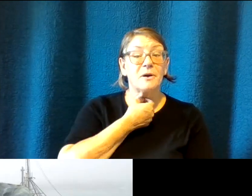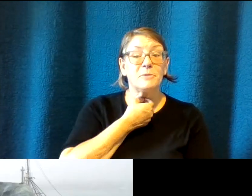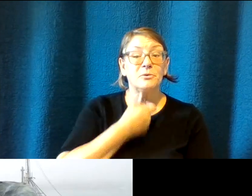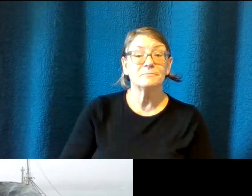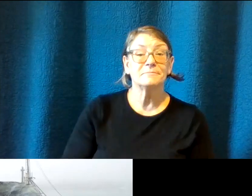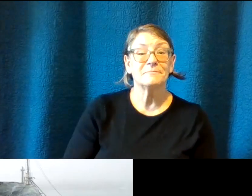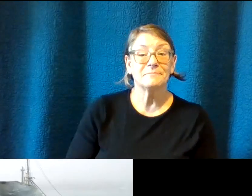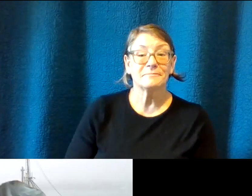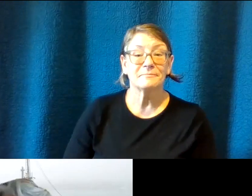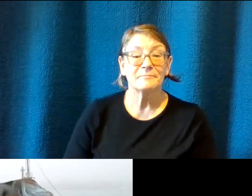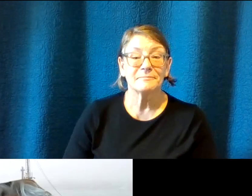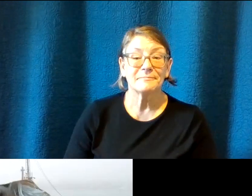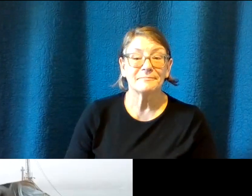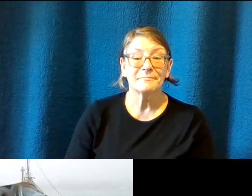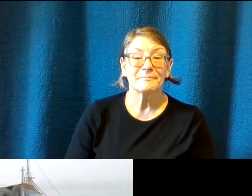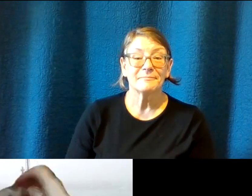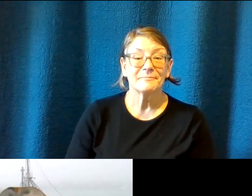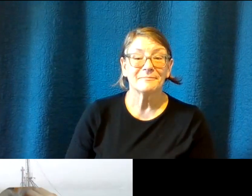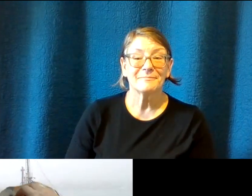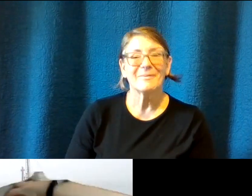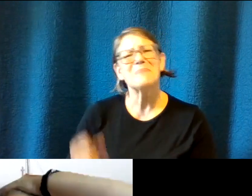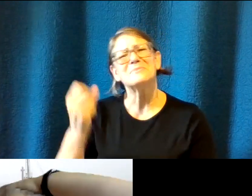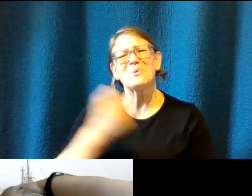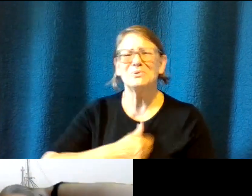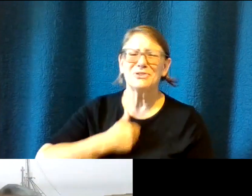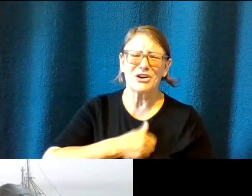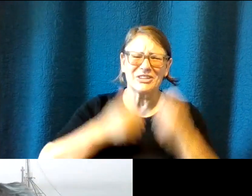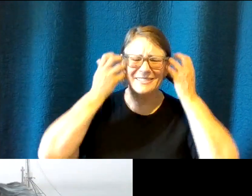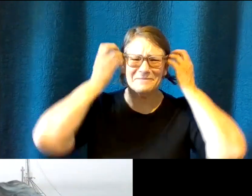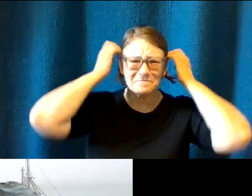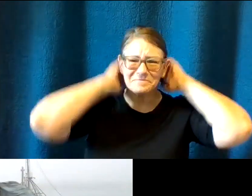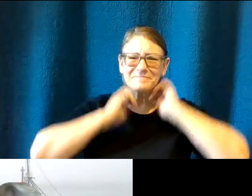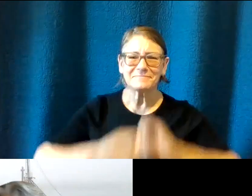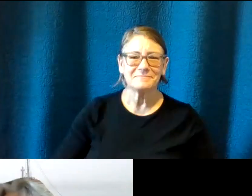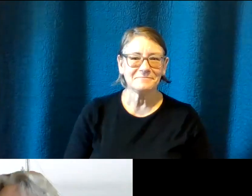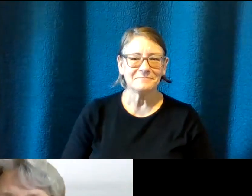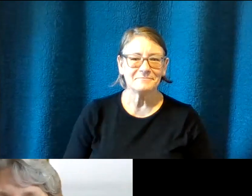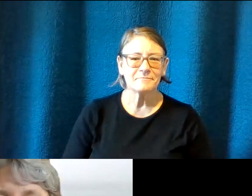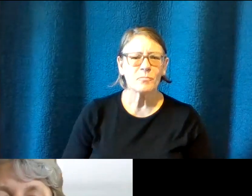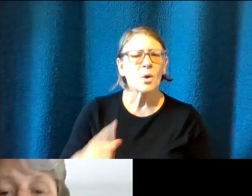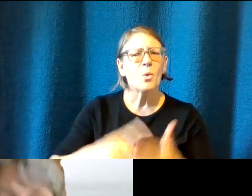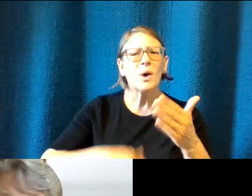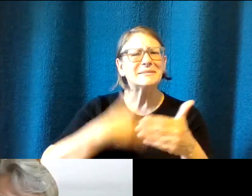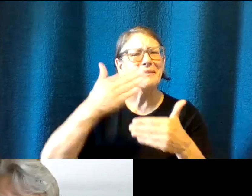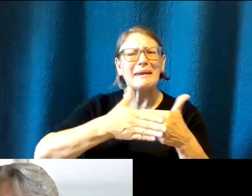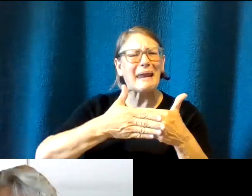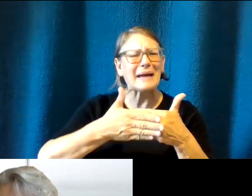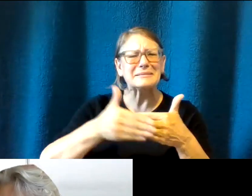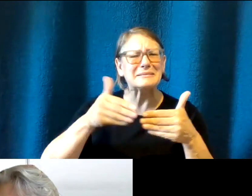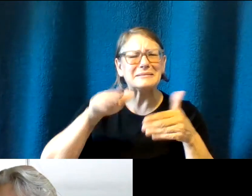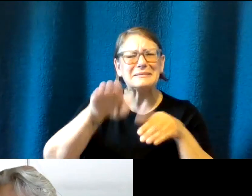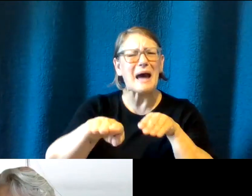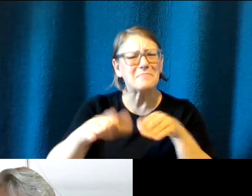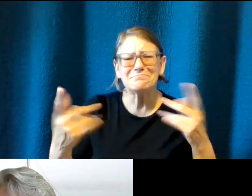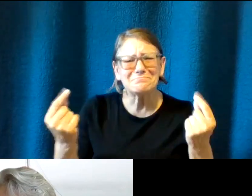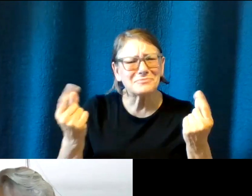And you're muted. I'm so sorry. I keep. What's our next step here? So that's